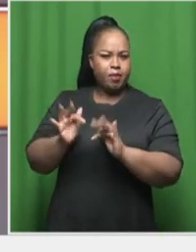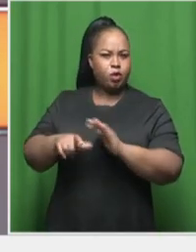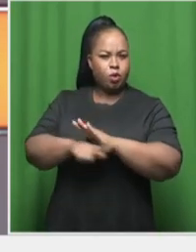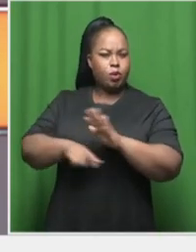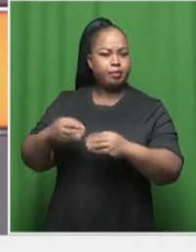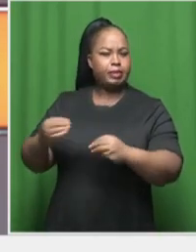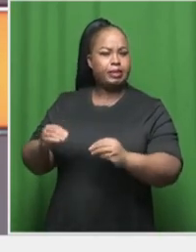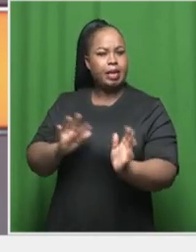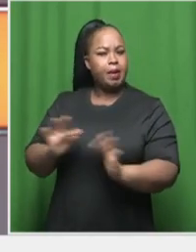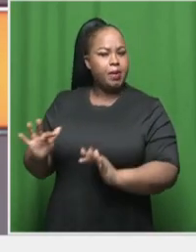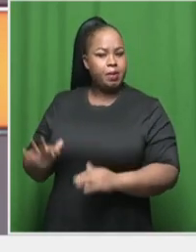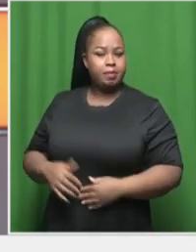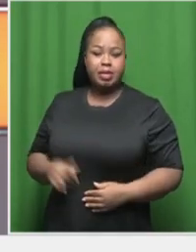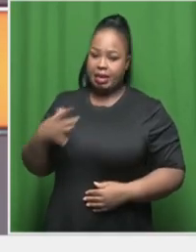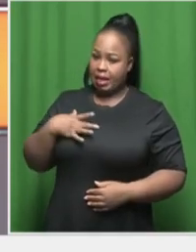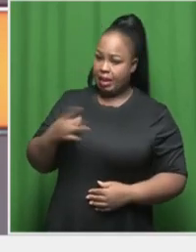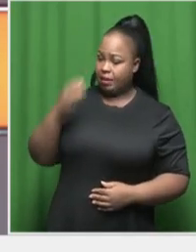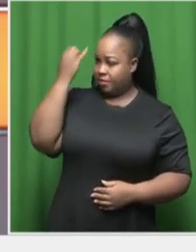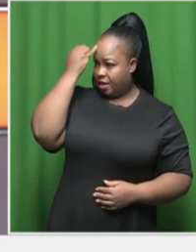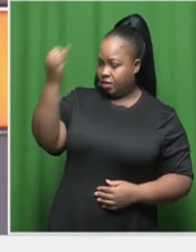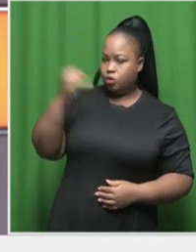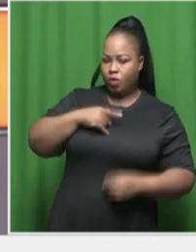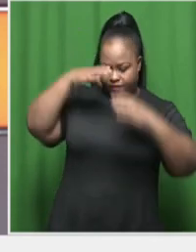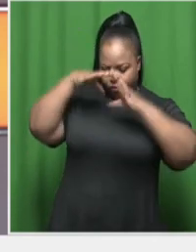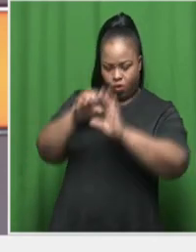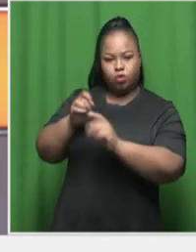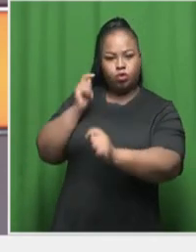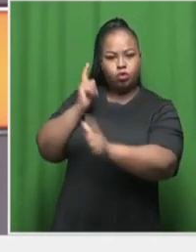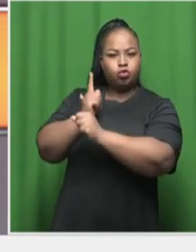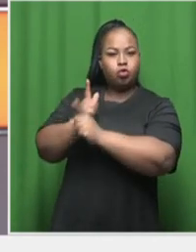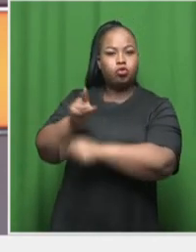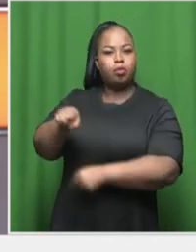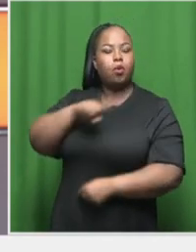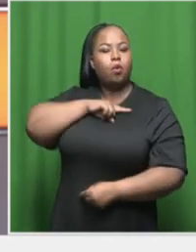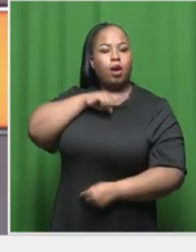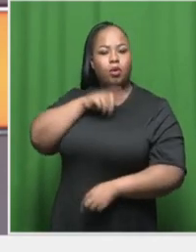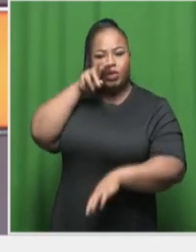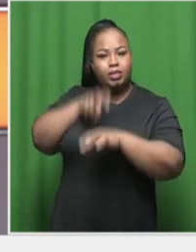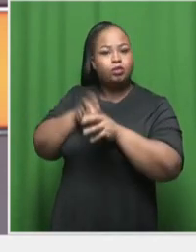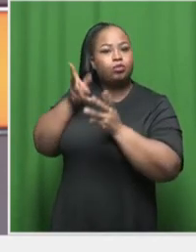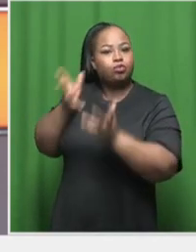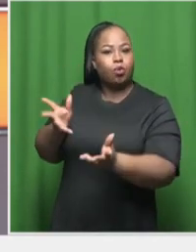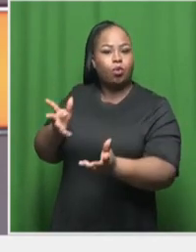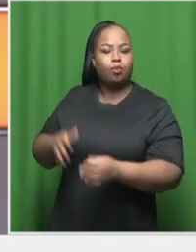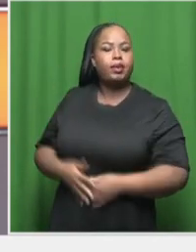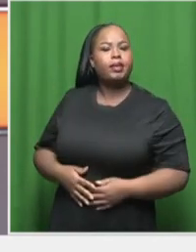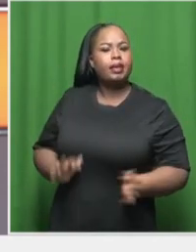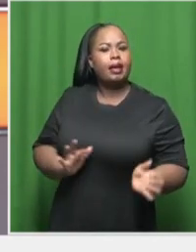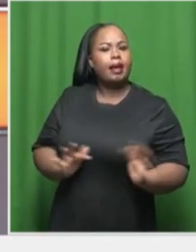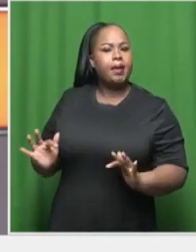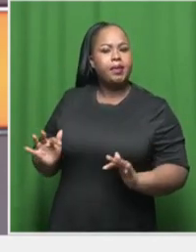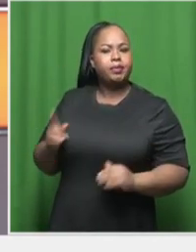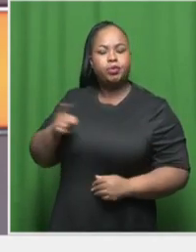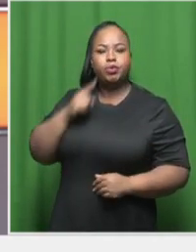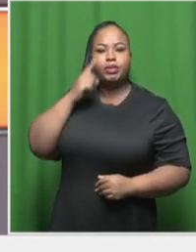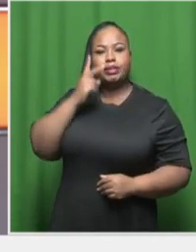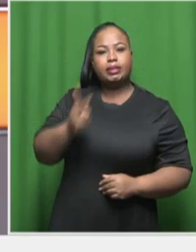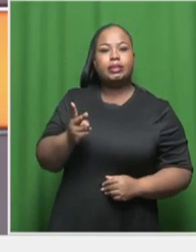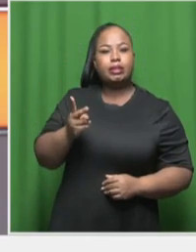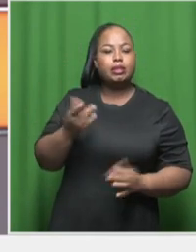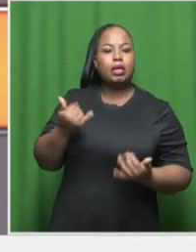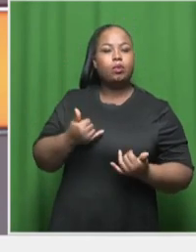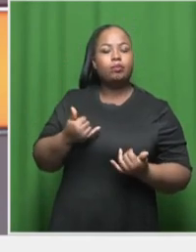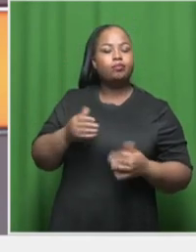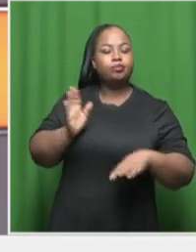local businesses? And I quite like the idea of focusing on the township because that is where it's needed the most. I mean, how then do you see it